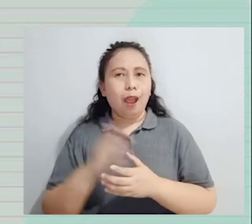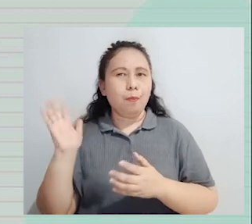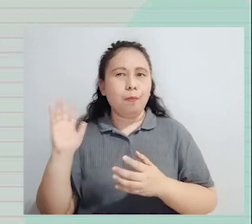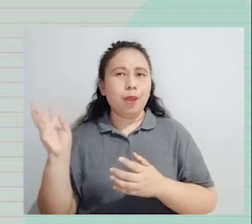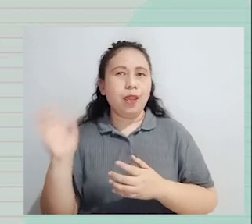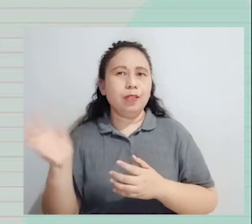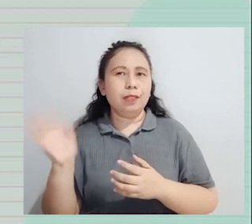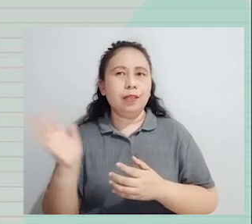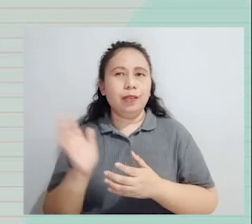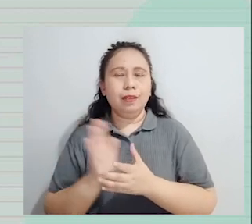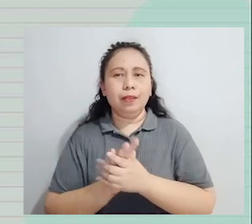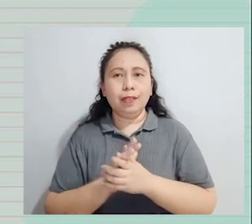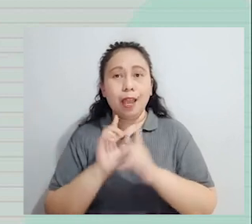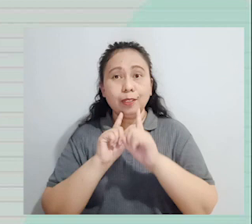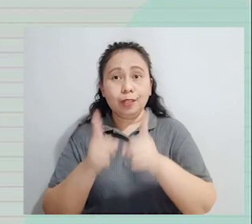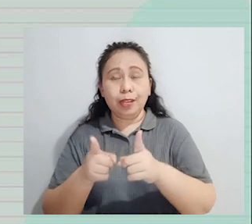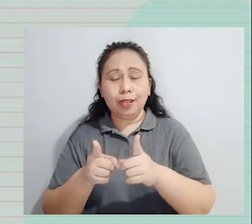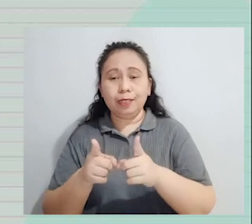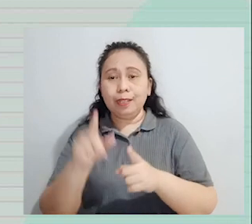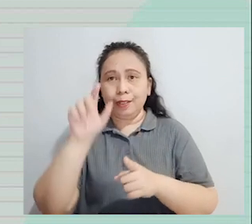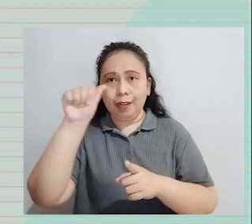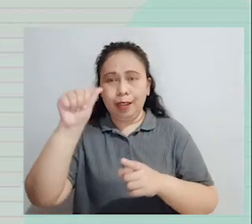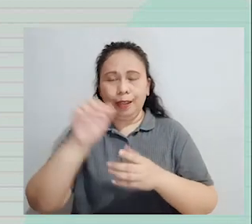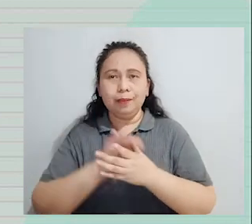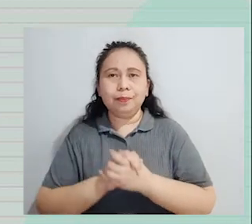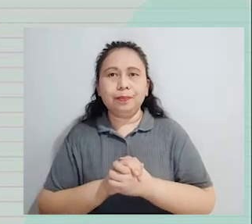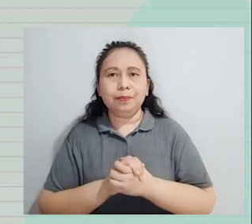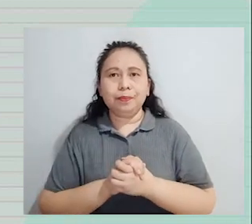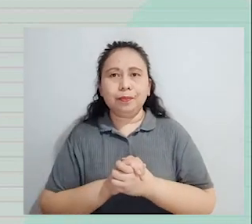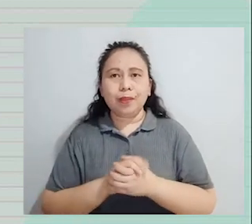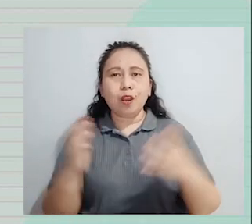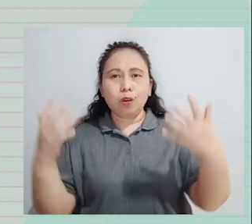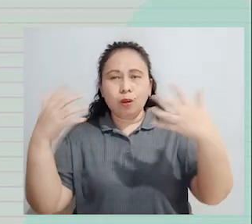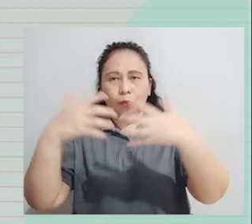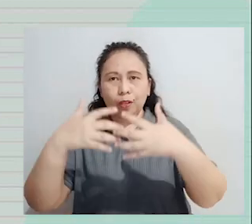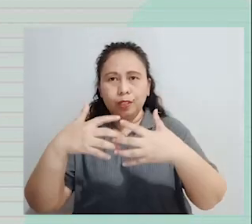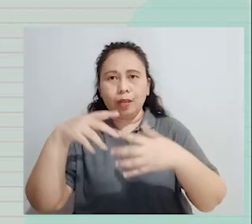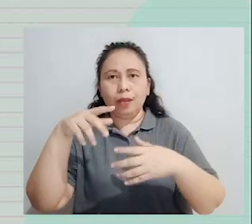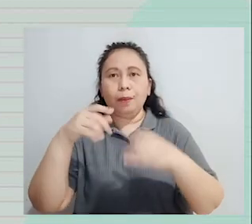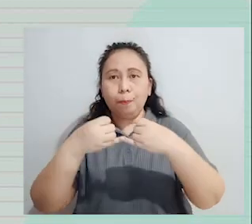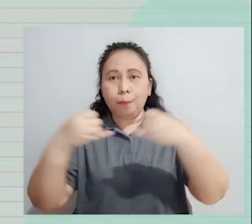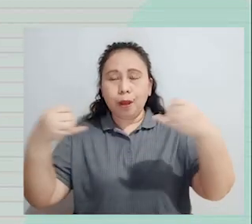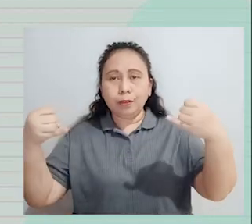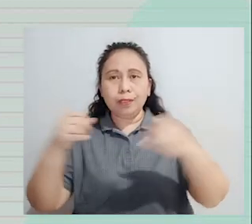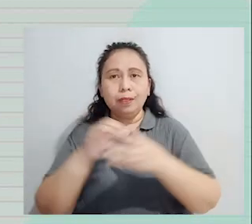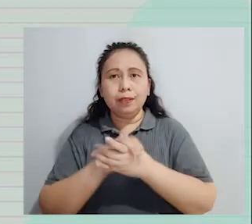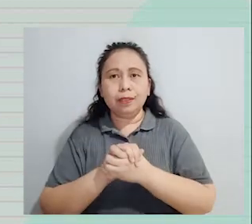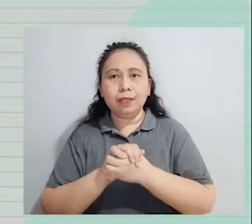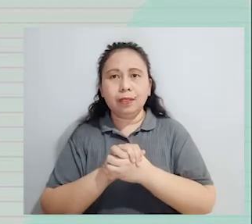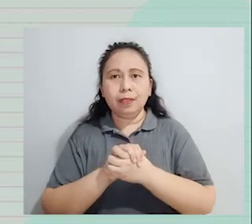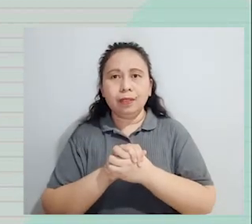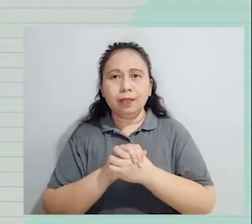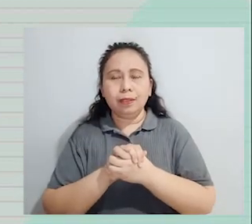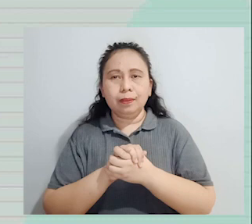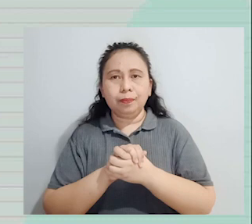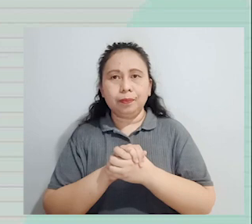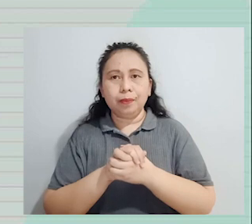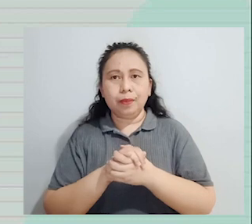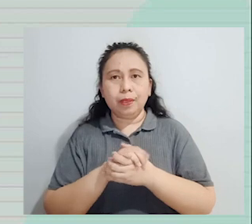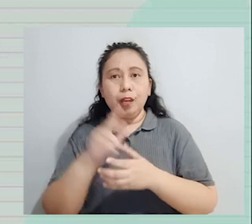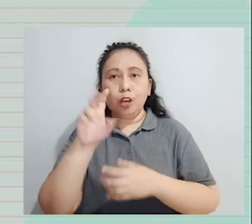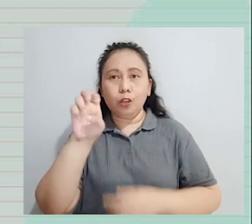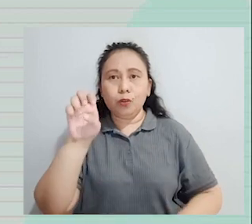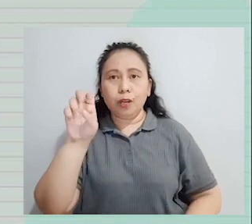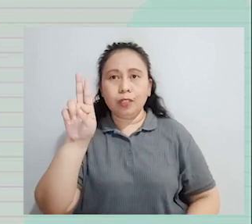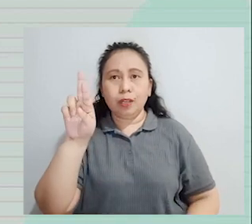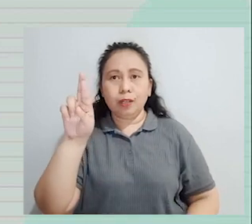Amazing! The answer is letter A. Convergent plate boundary. The Eurasian plate and